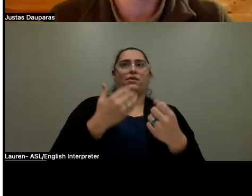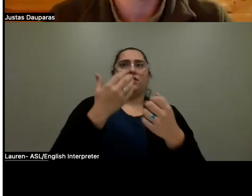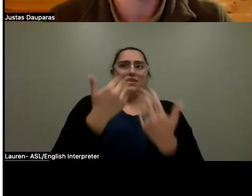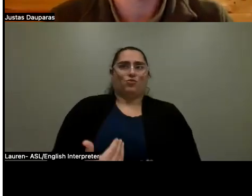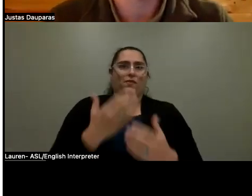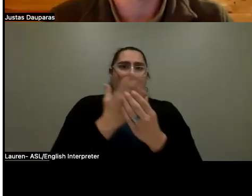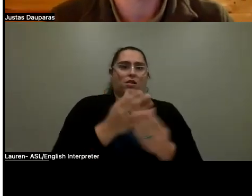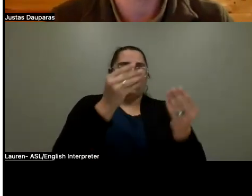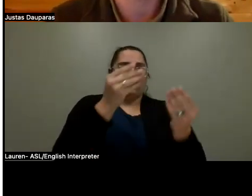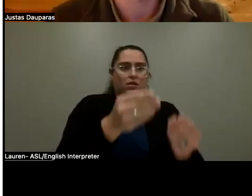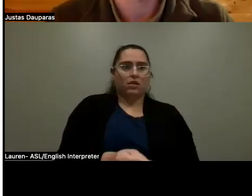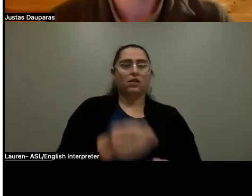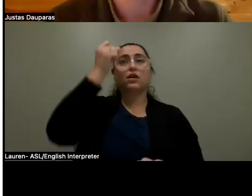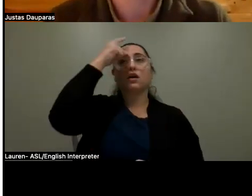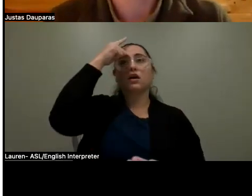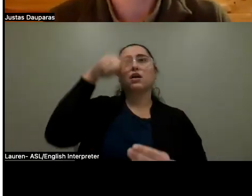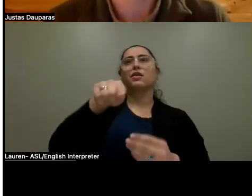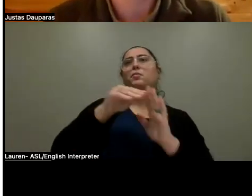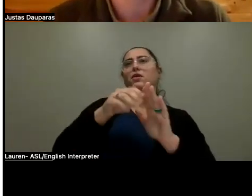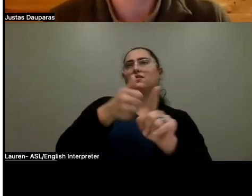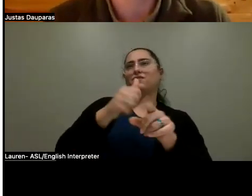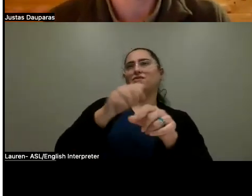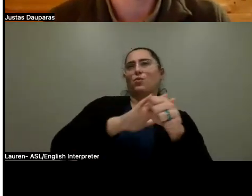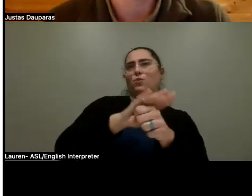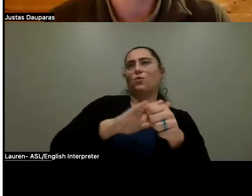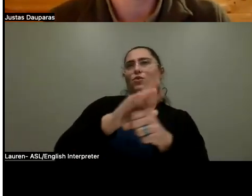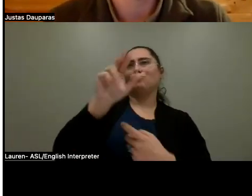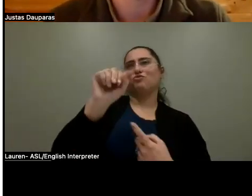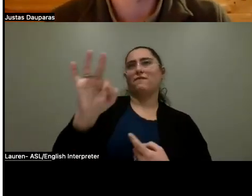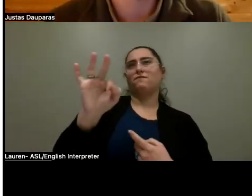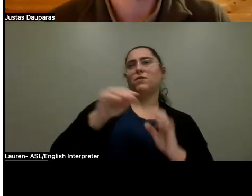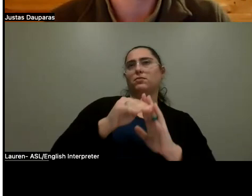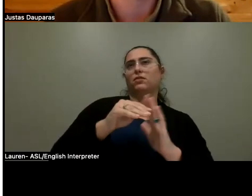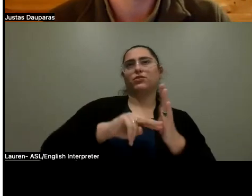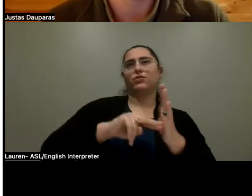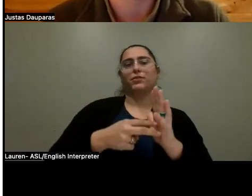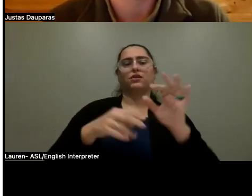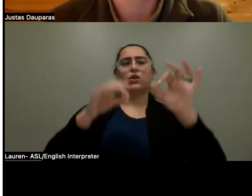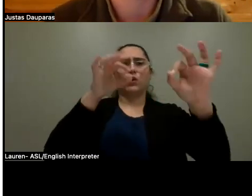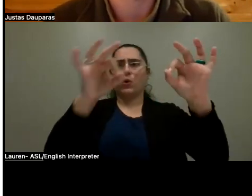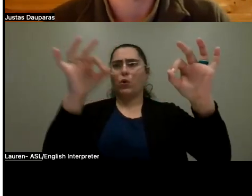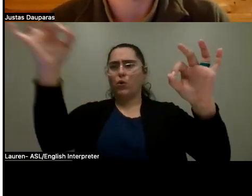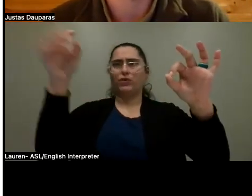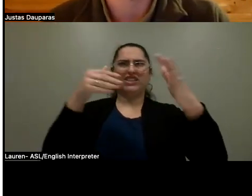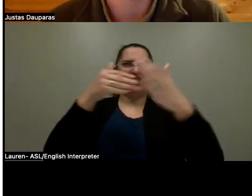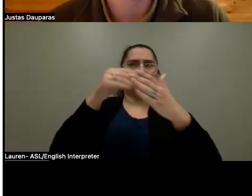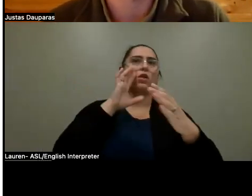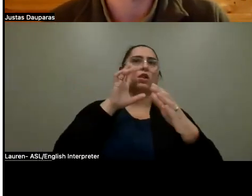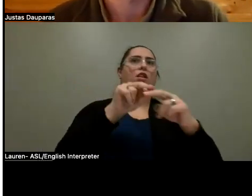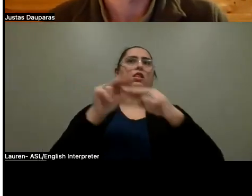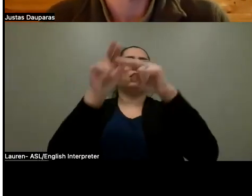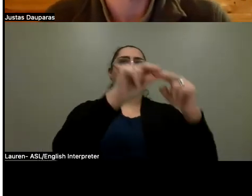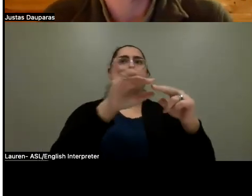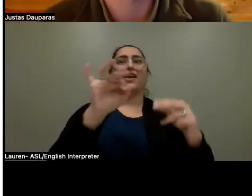graph sort of model, it will only pick on the nodes that are nearby, so it wouldn't pick on the other PDB that is far